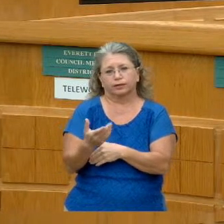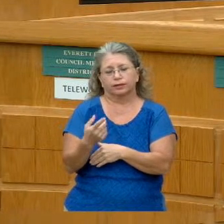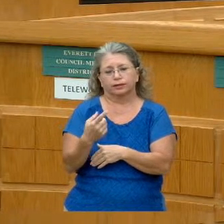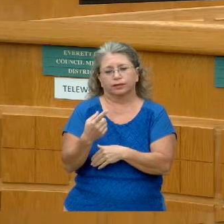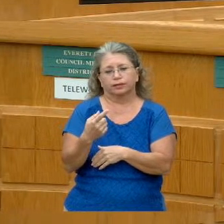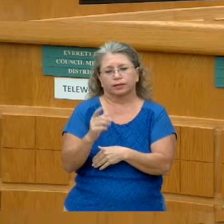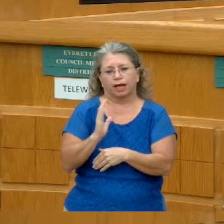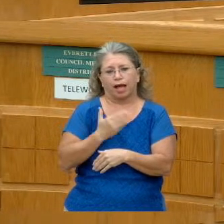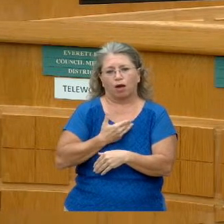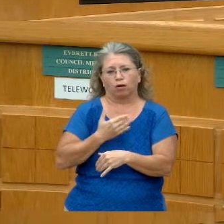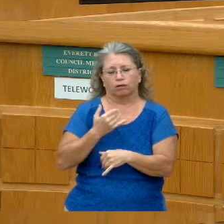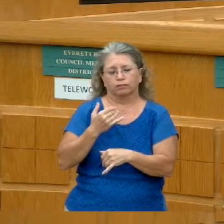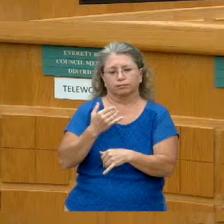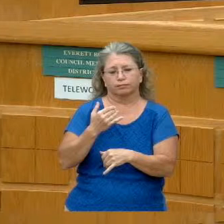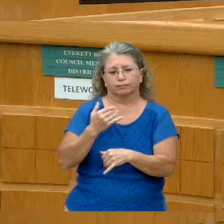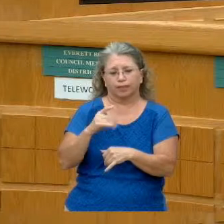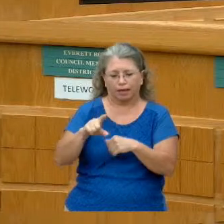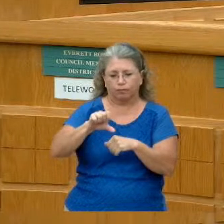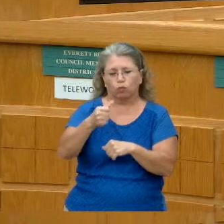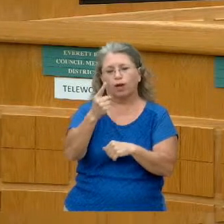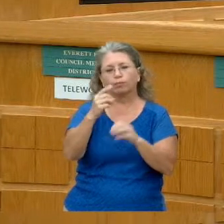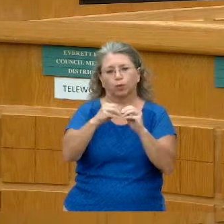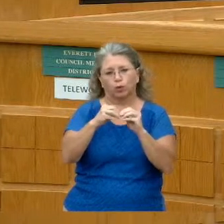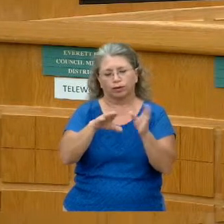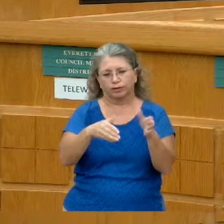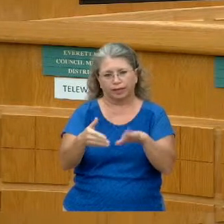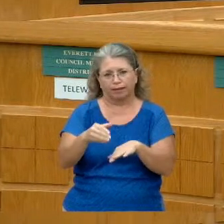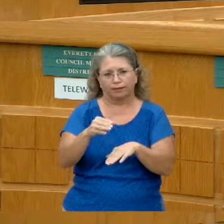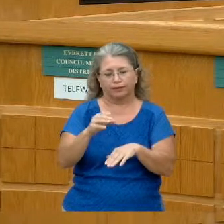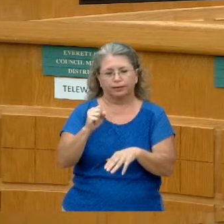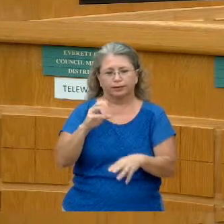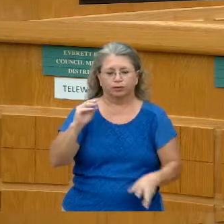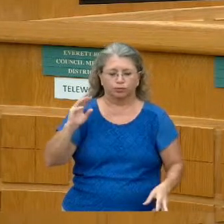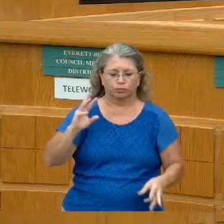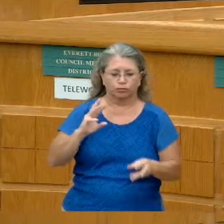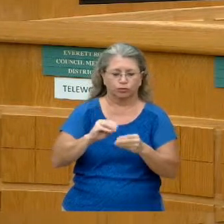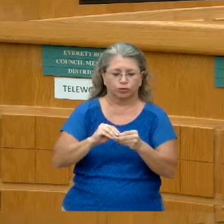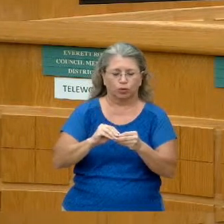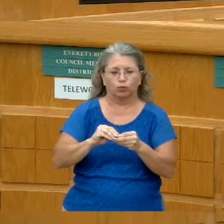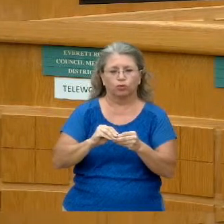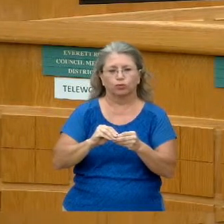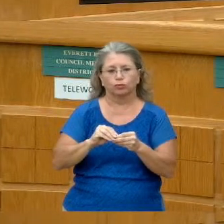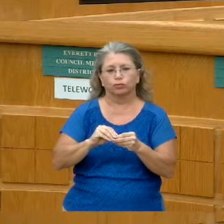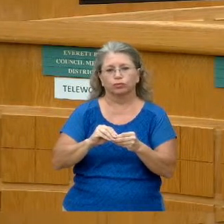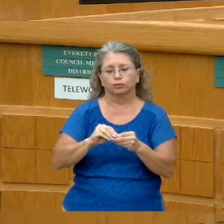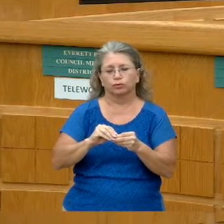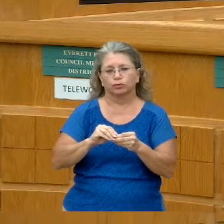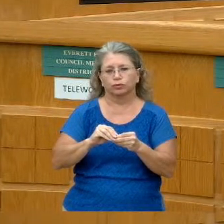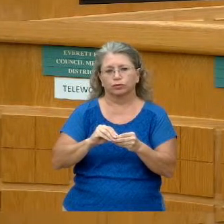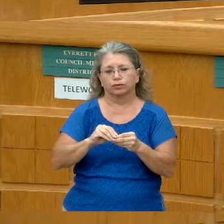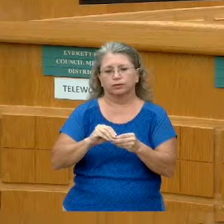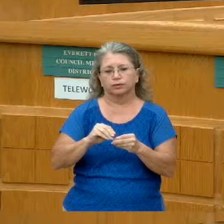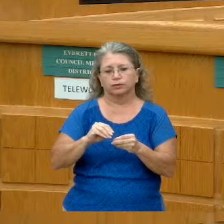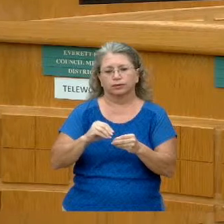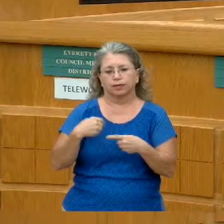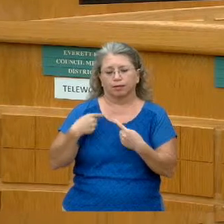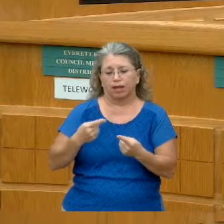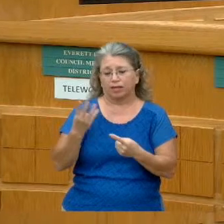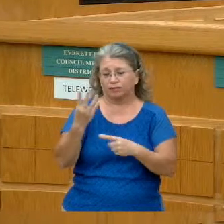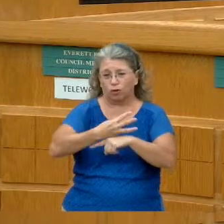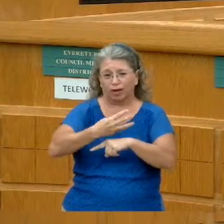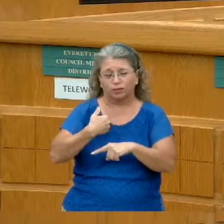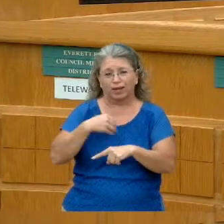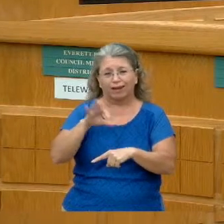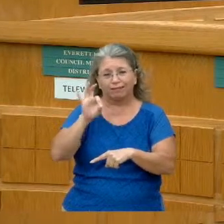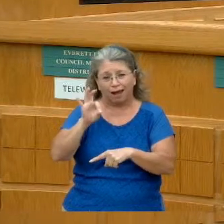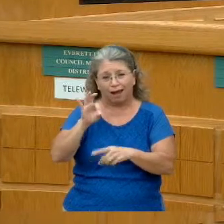18th death, 1 death this morning. So 9 on Thursday, and then over the past 4 days, 9 additional, for a total of